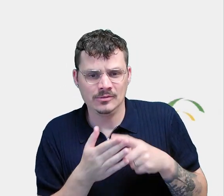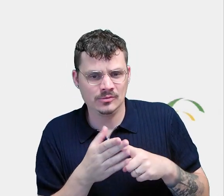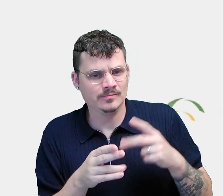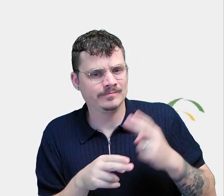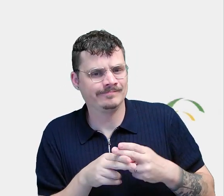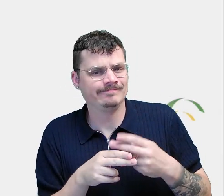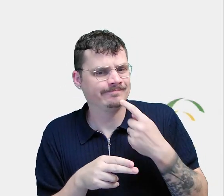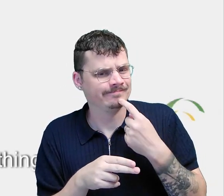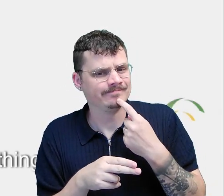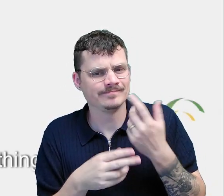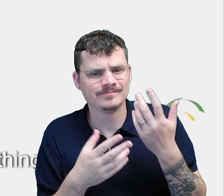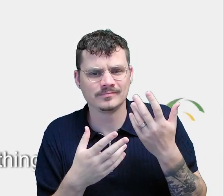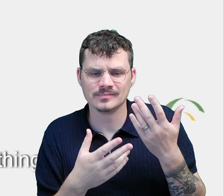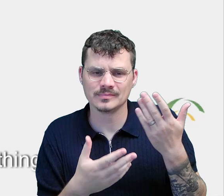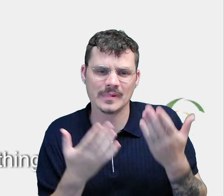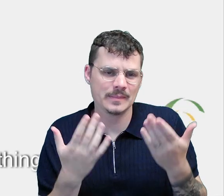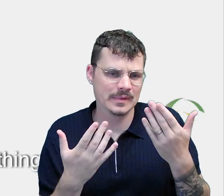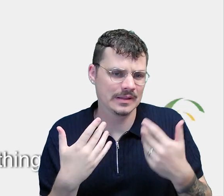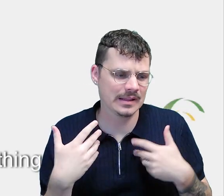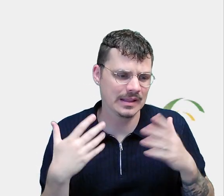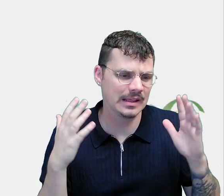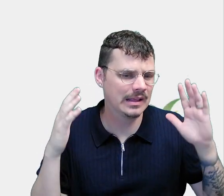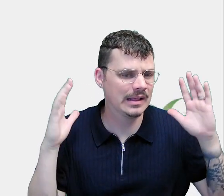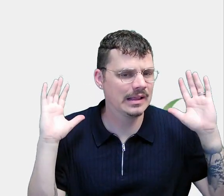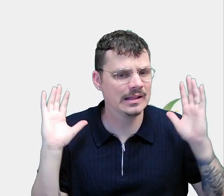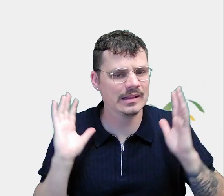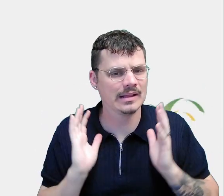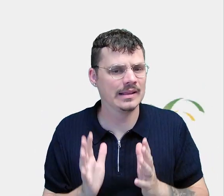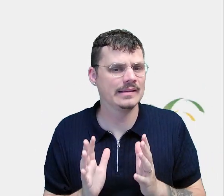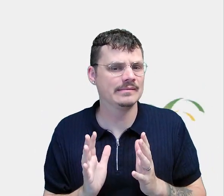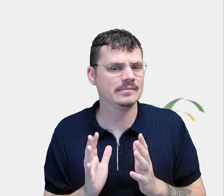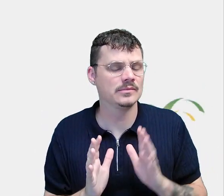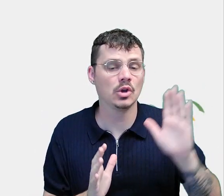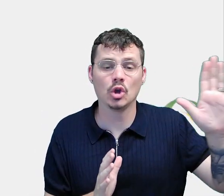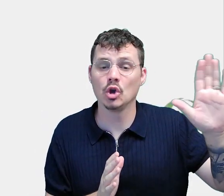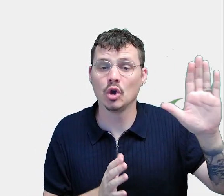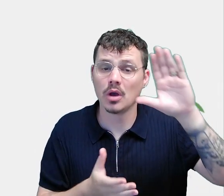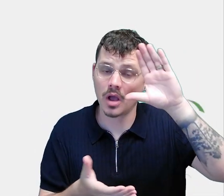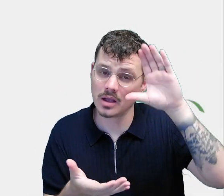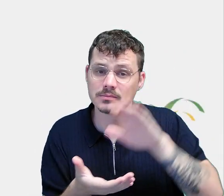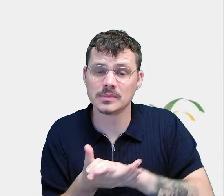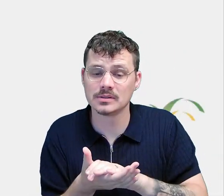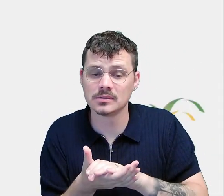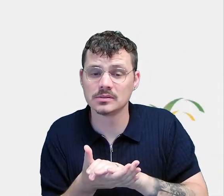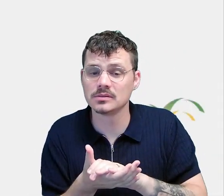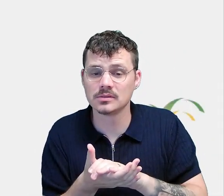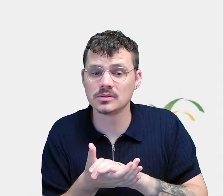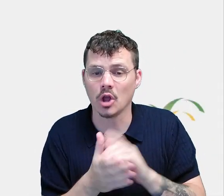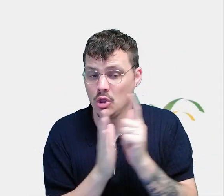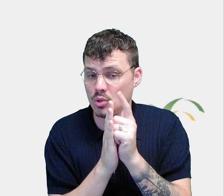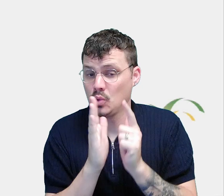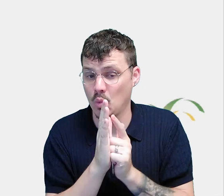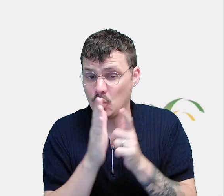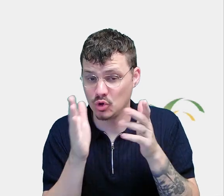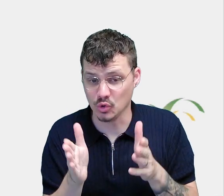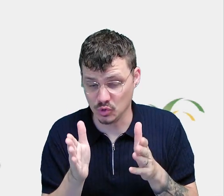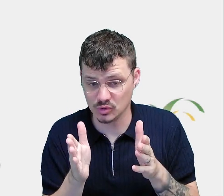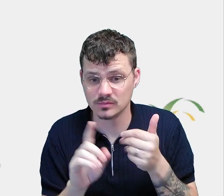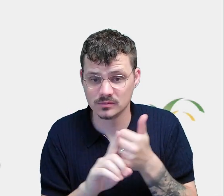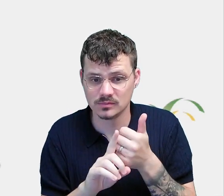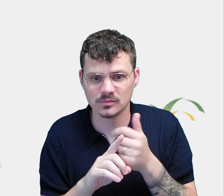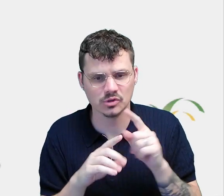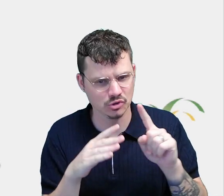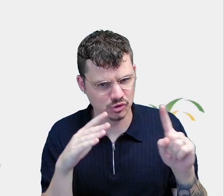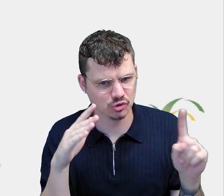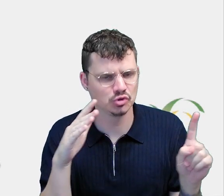say, maybe we shouldn't do anything, her husband, a lawyer,